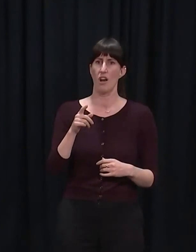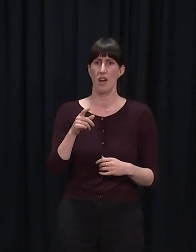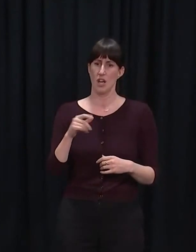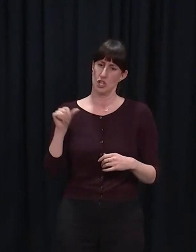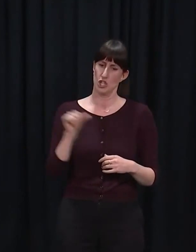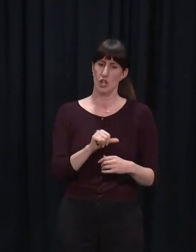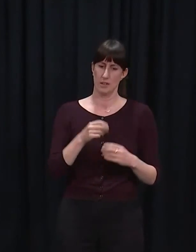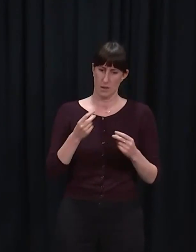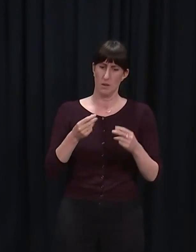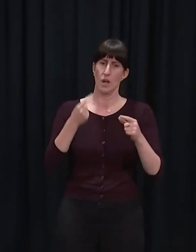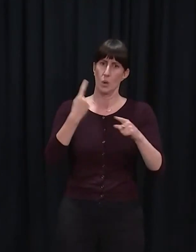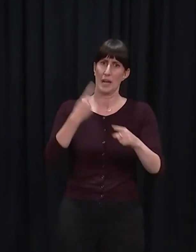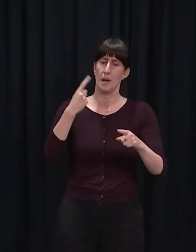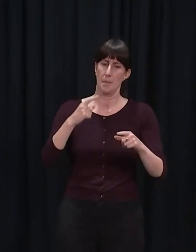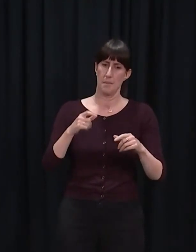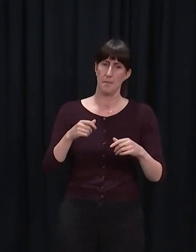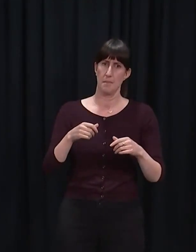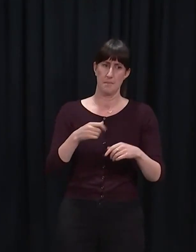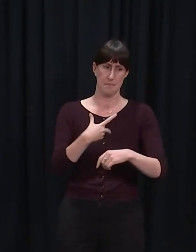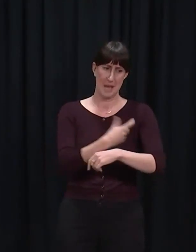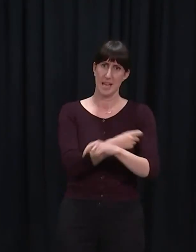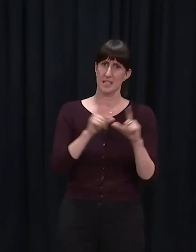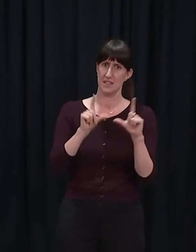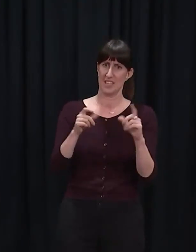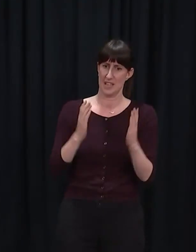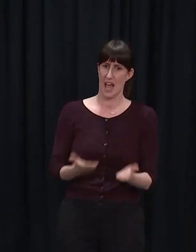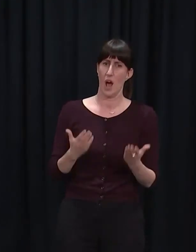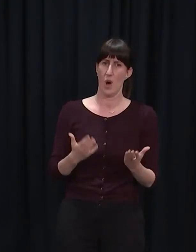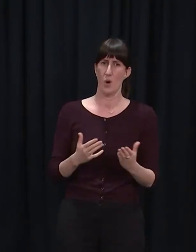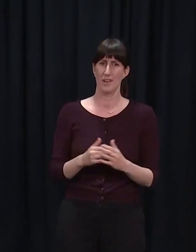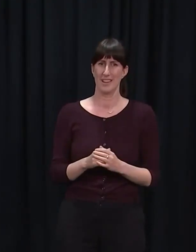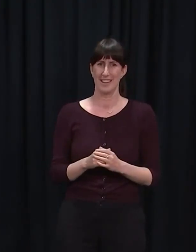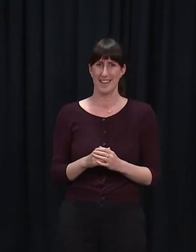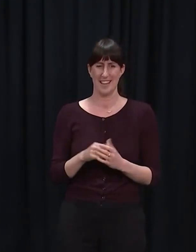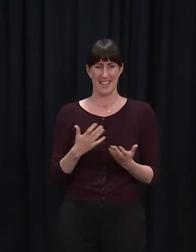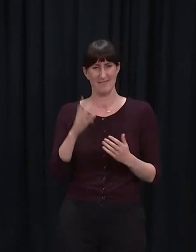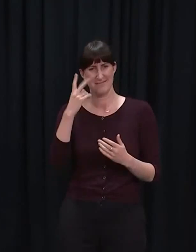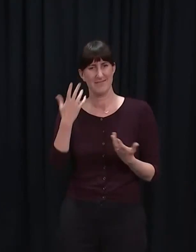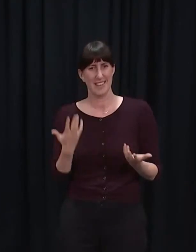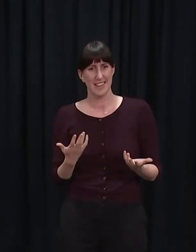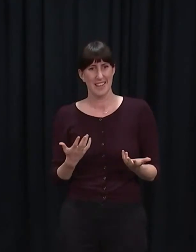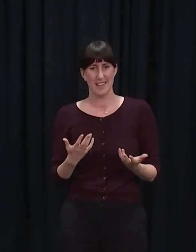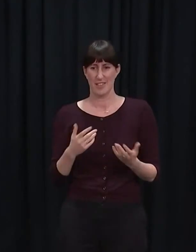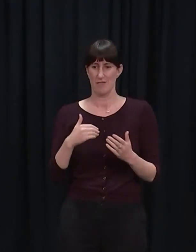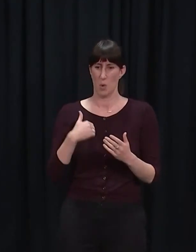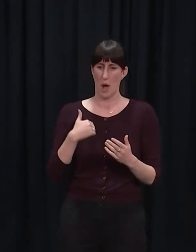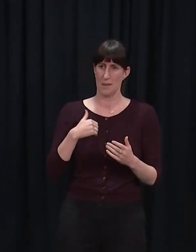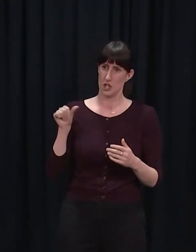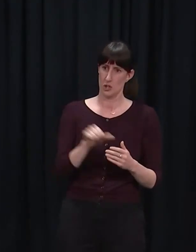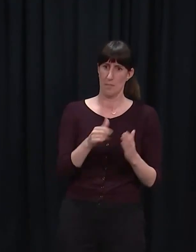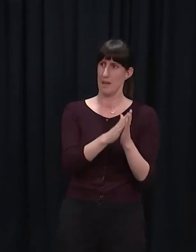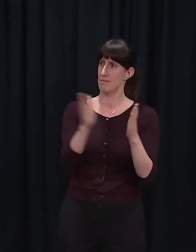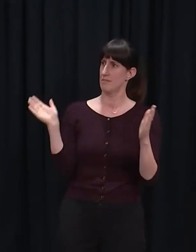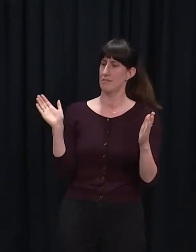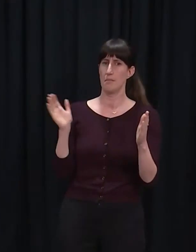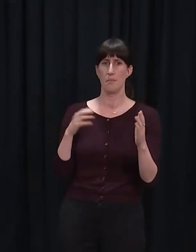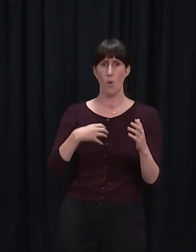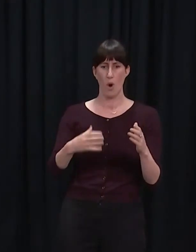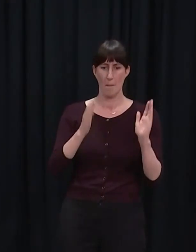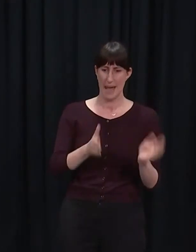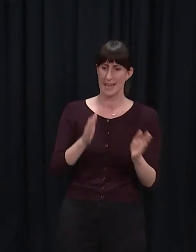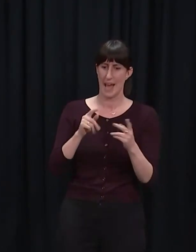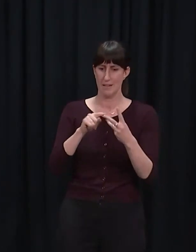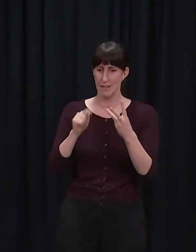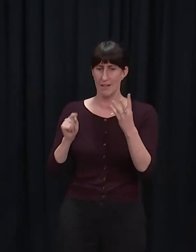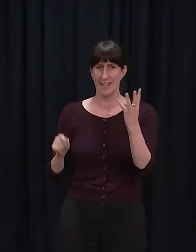moving much more quickly to mandate vaccination certificates, and that the requirements should apply to an even broader